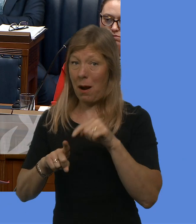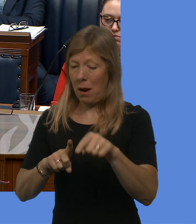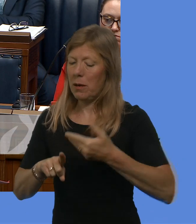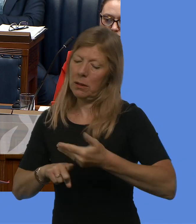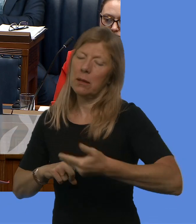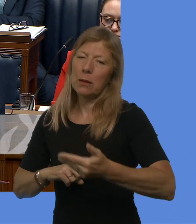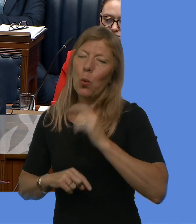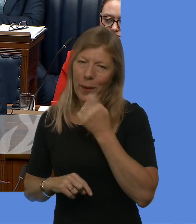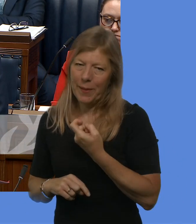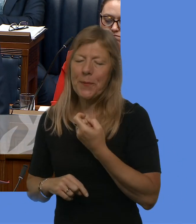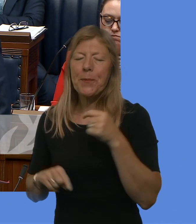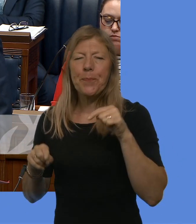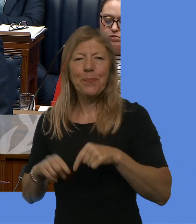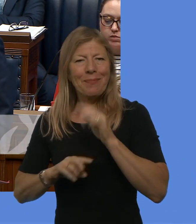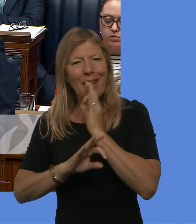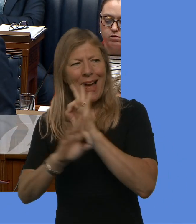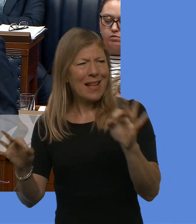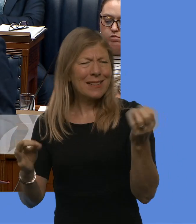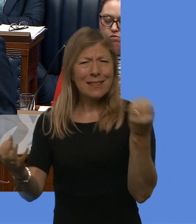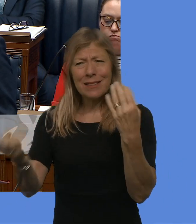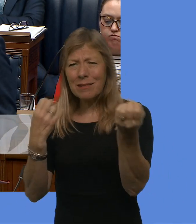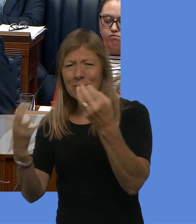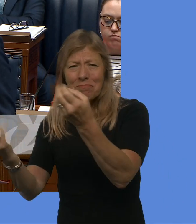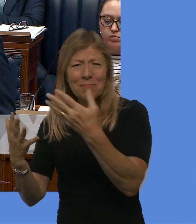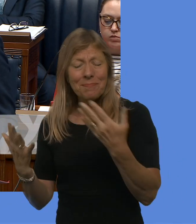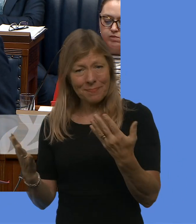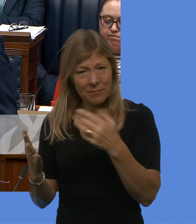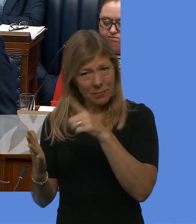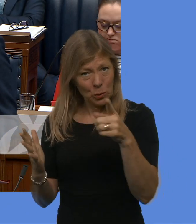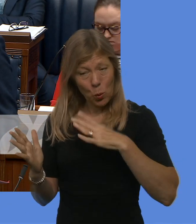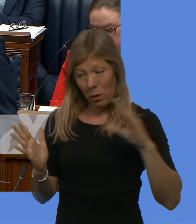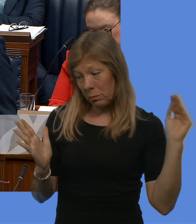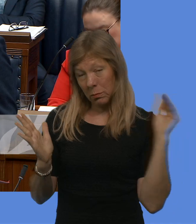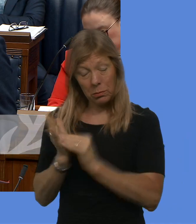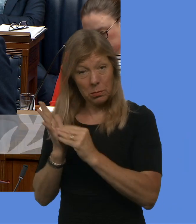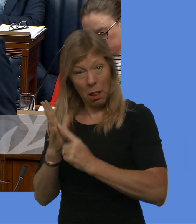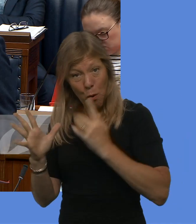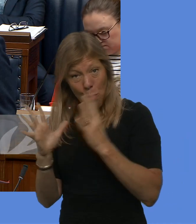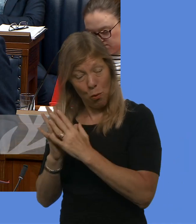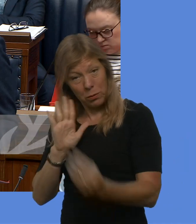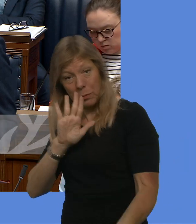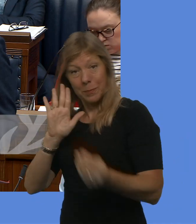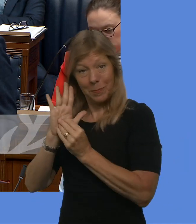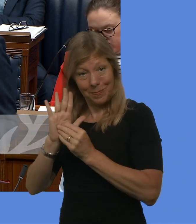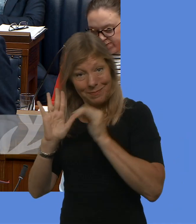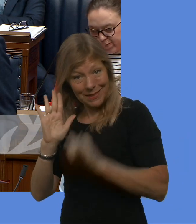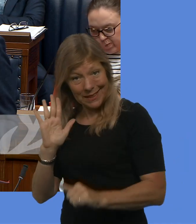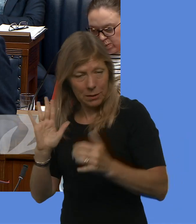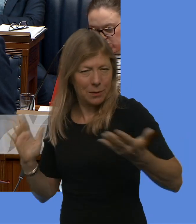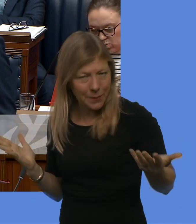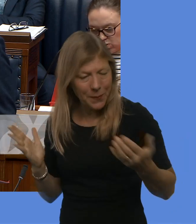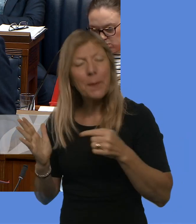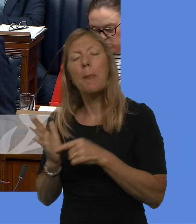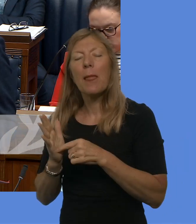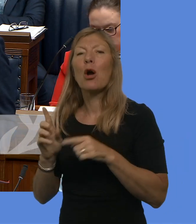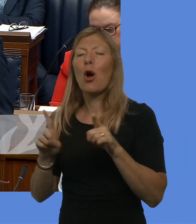the views of the public in relation to placing it on a statutory footing, and within that we will also seek views in relation